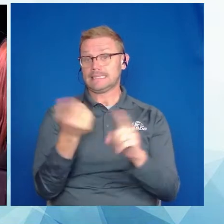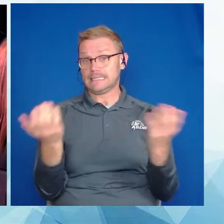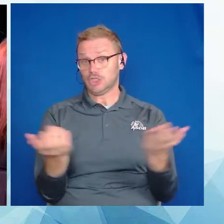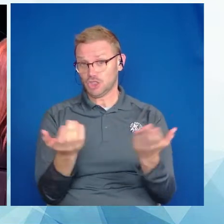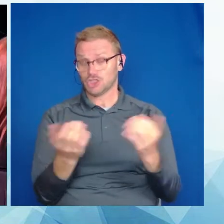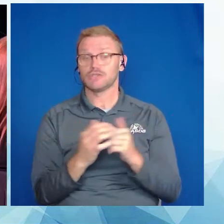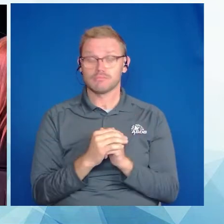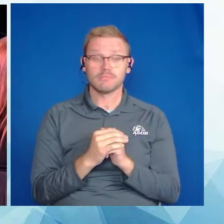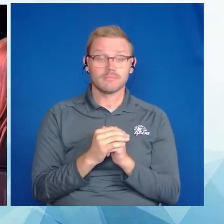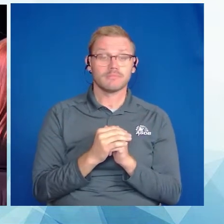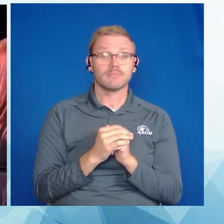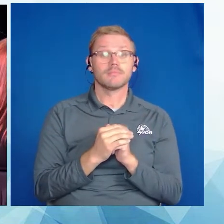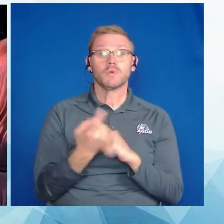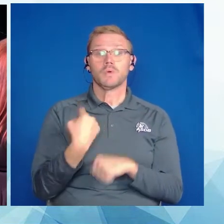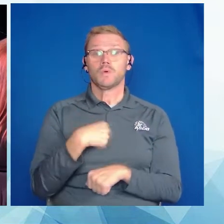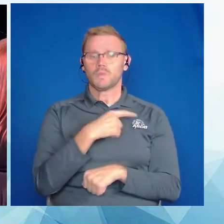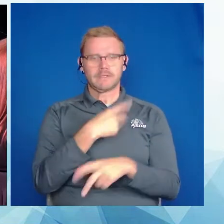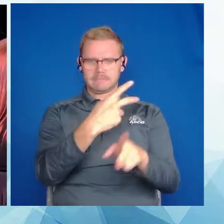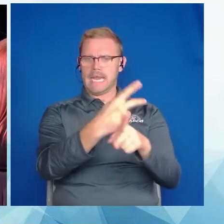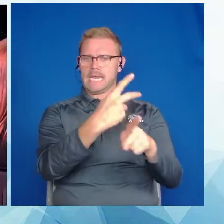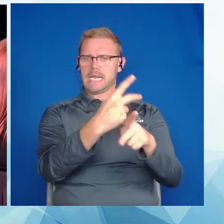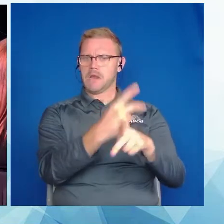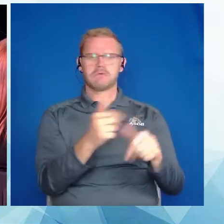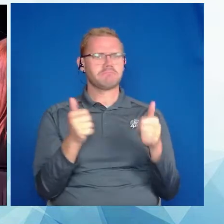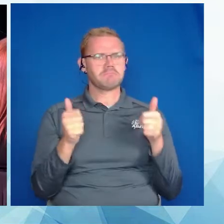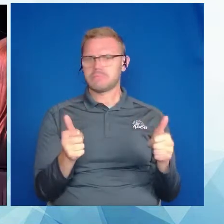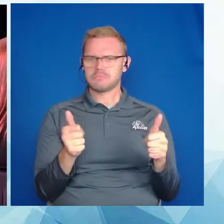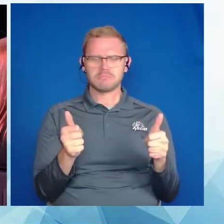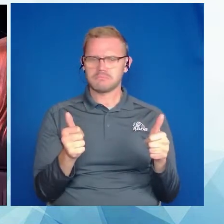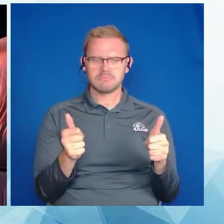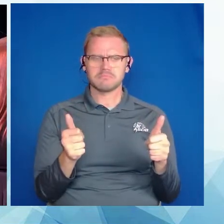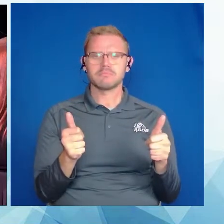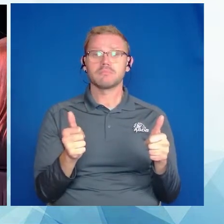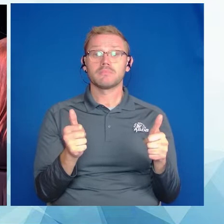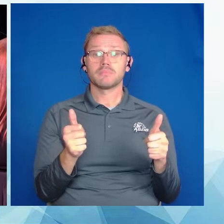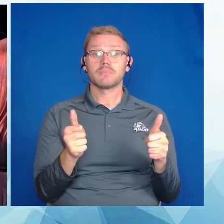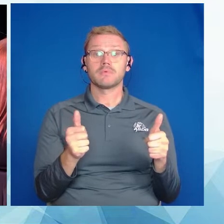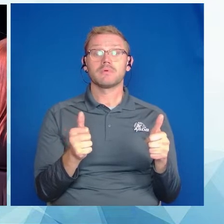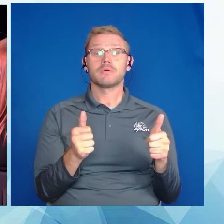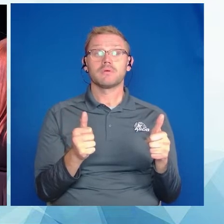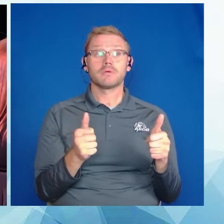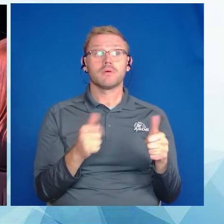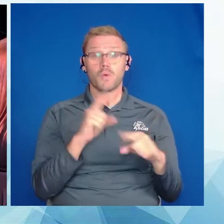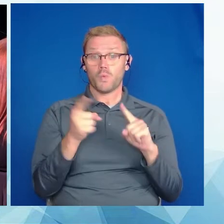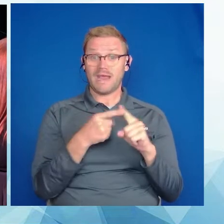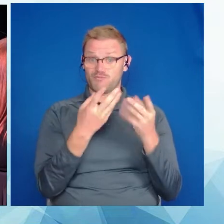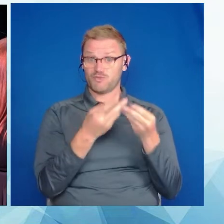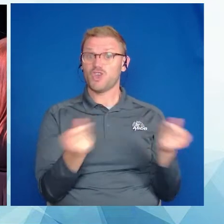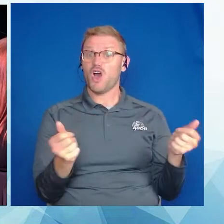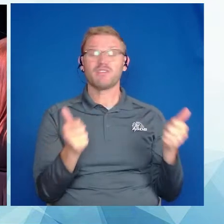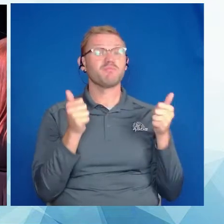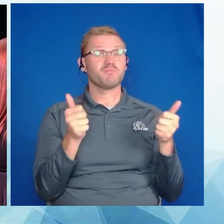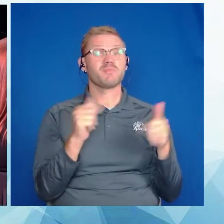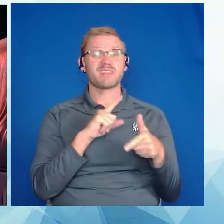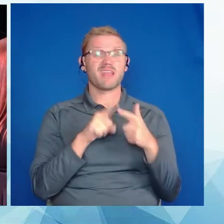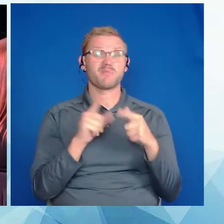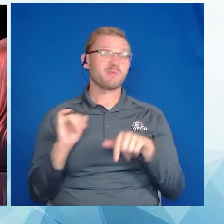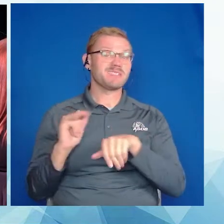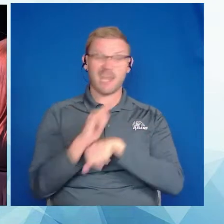here. We're taking care of it. Once that is resolved, we will take